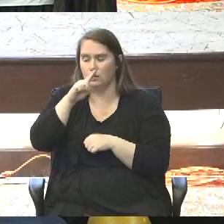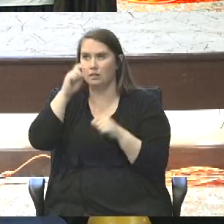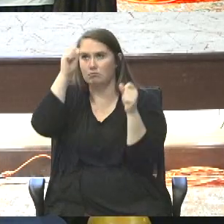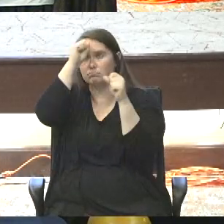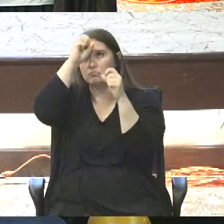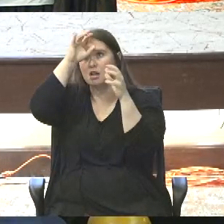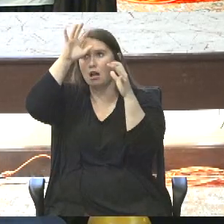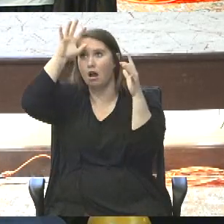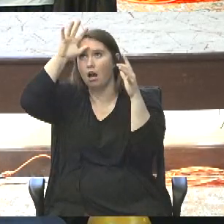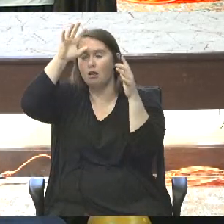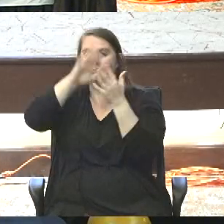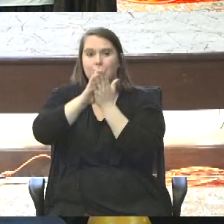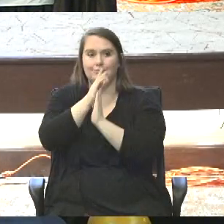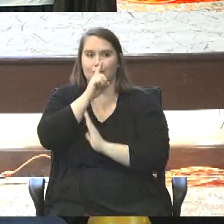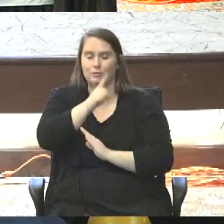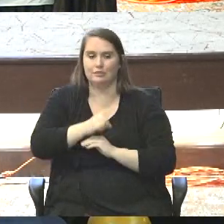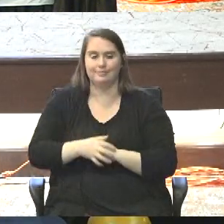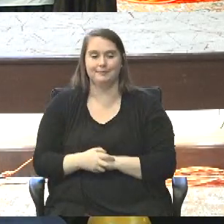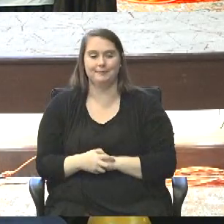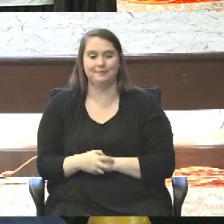us. Yes, this is just,